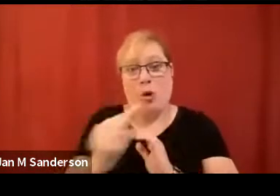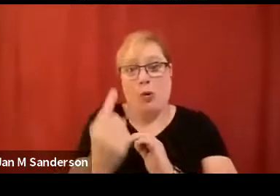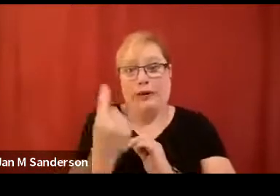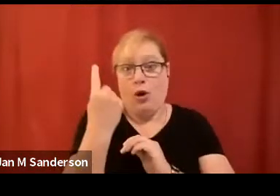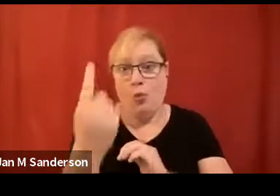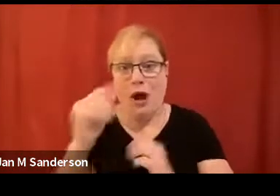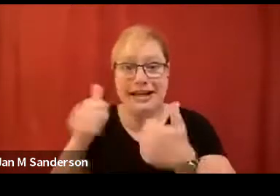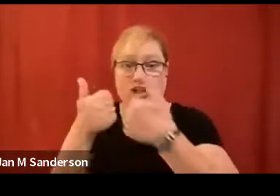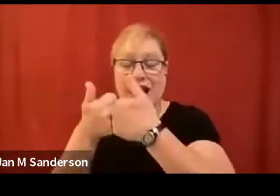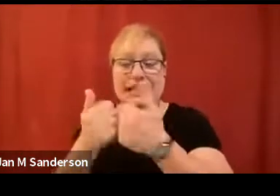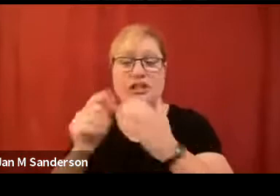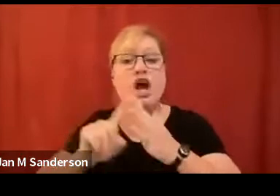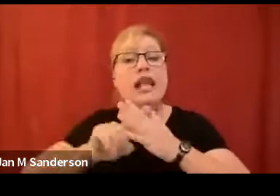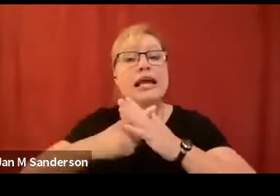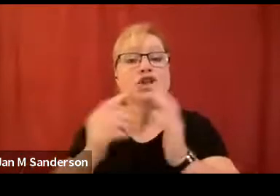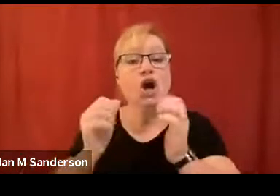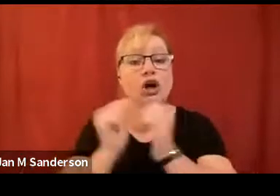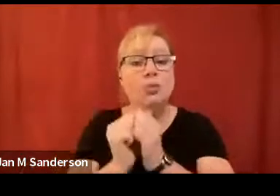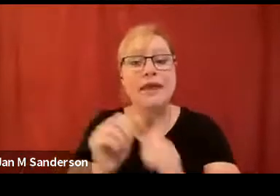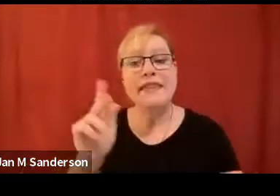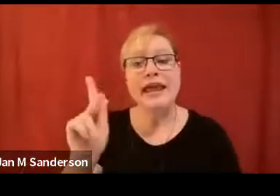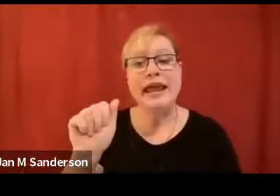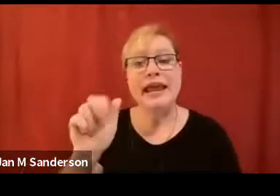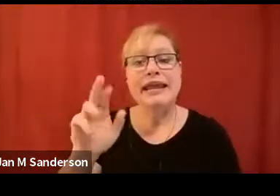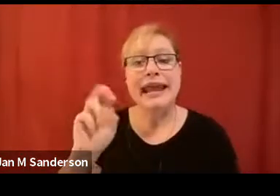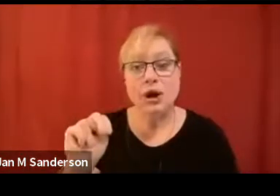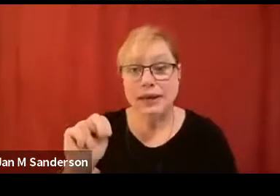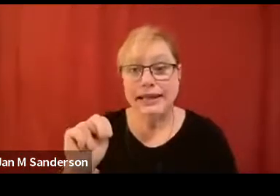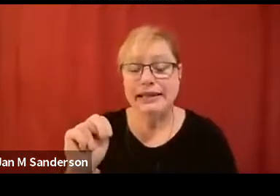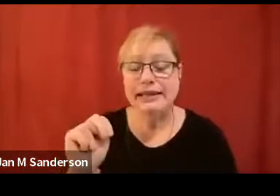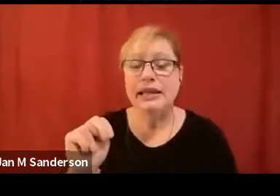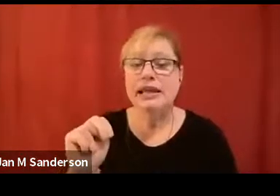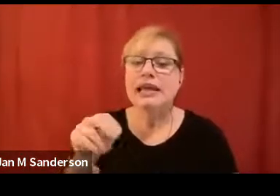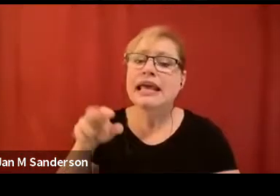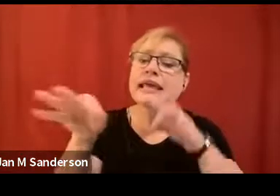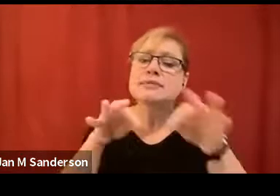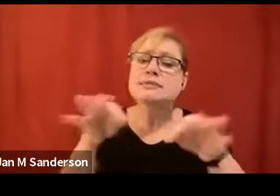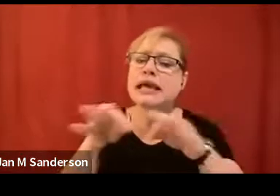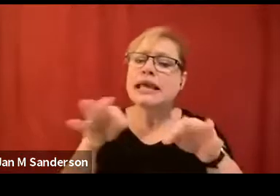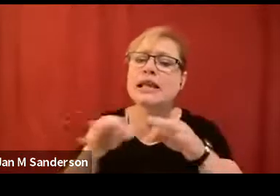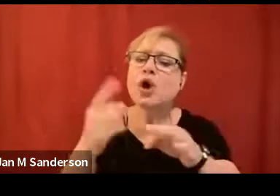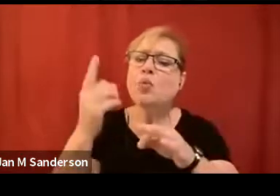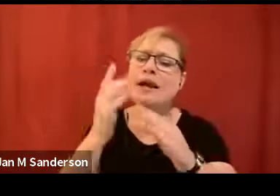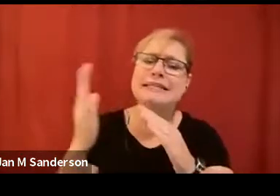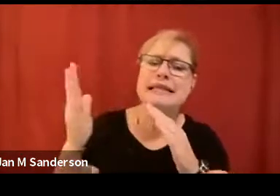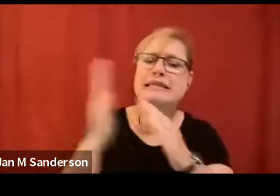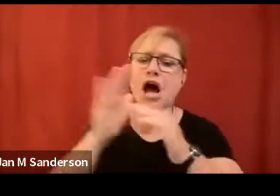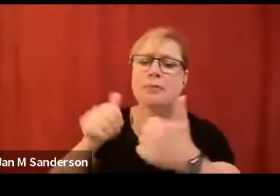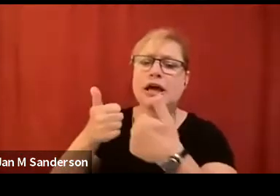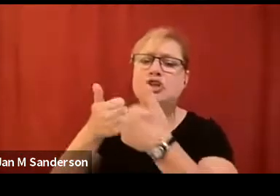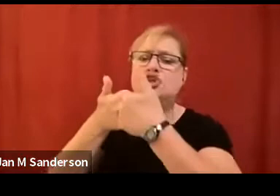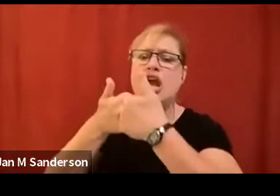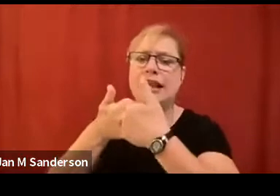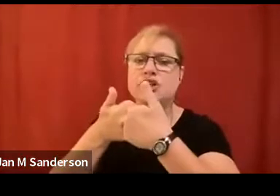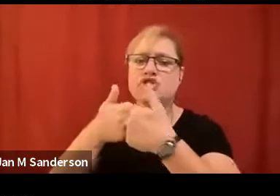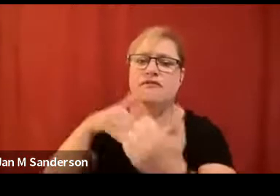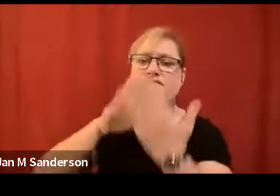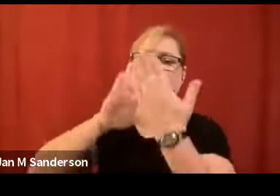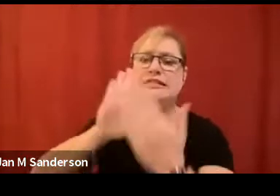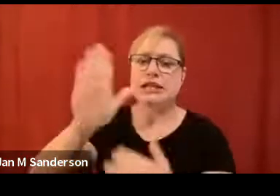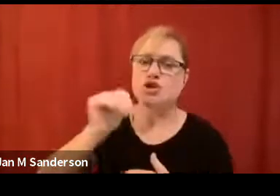ahead and start with Karen. Could you tell us, what do you think is one of the main challenges facing the girls that you work with right